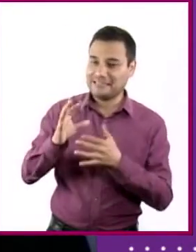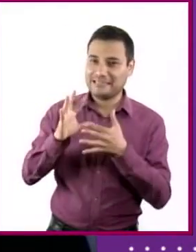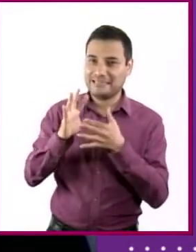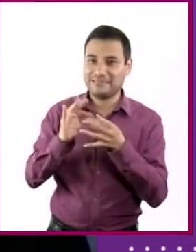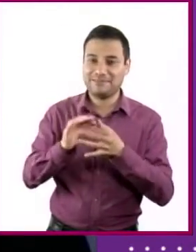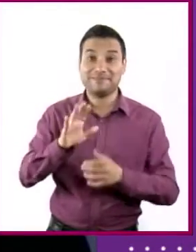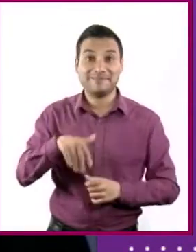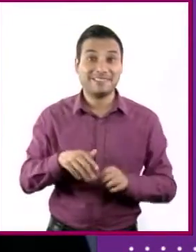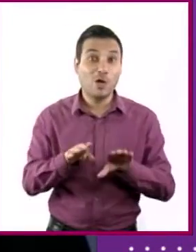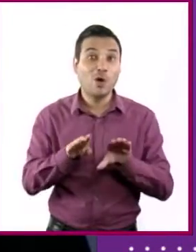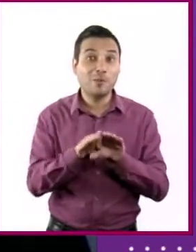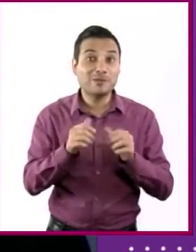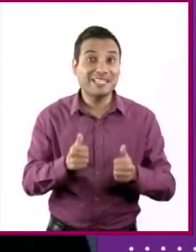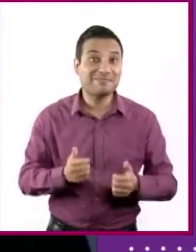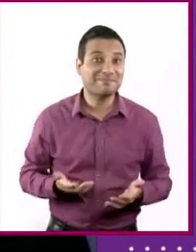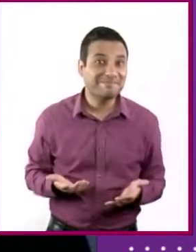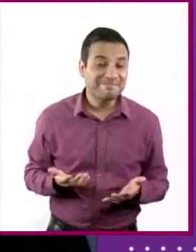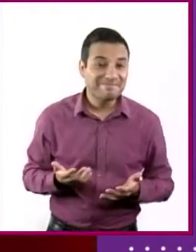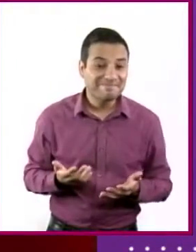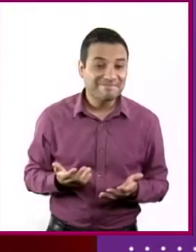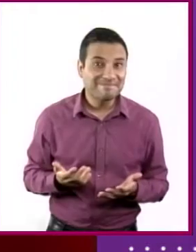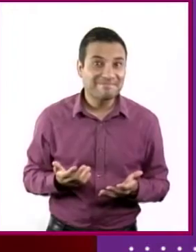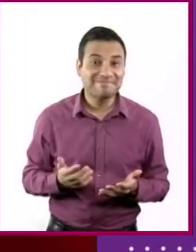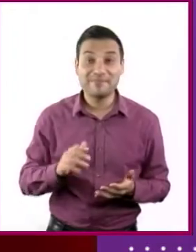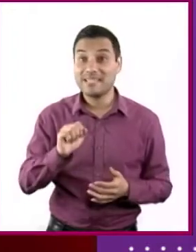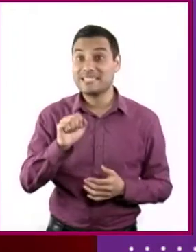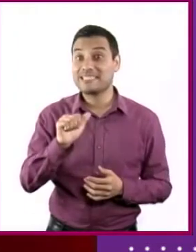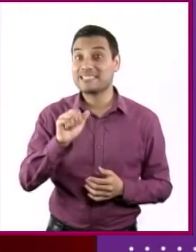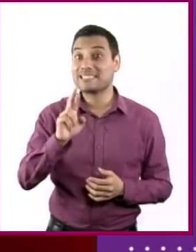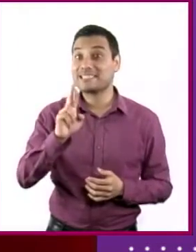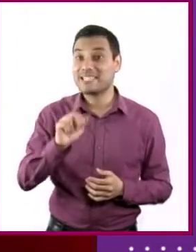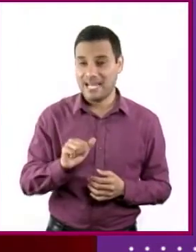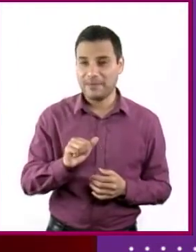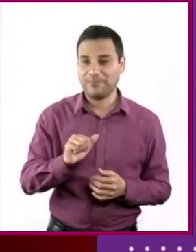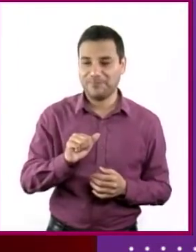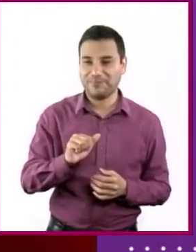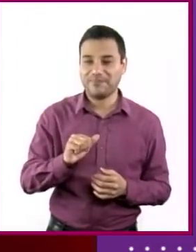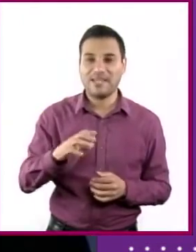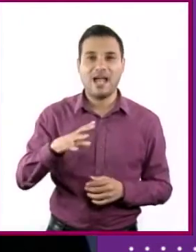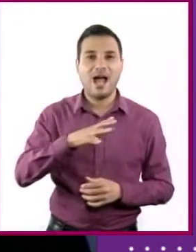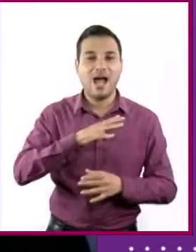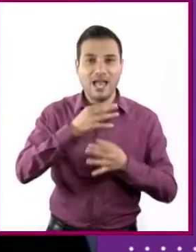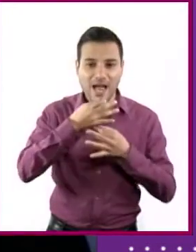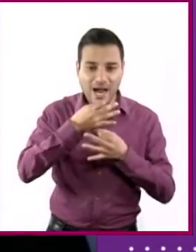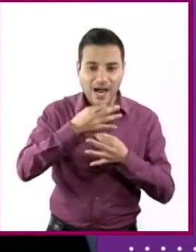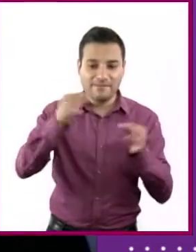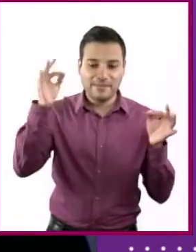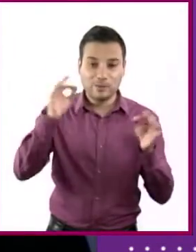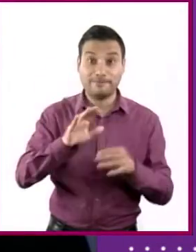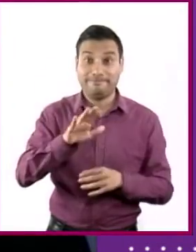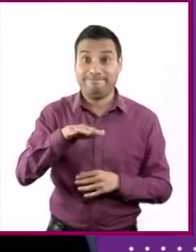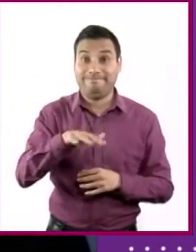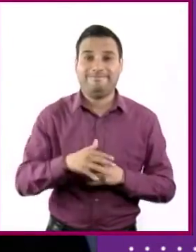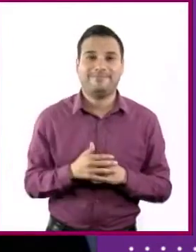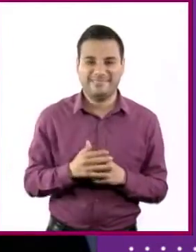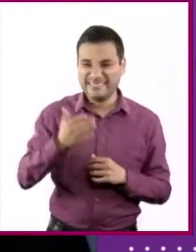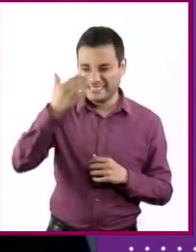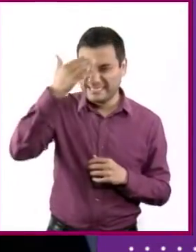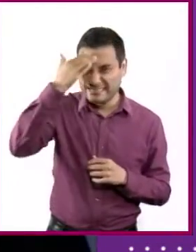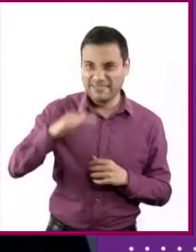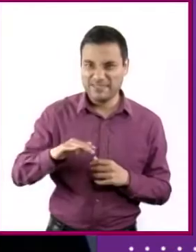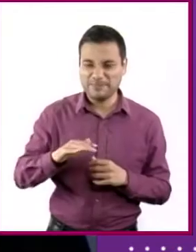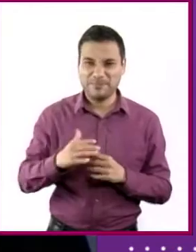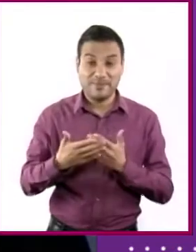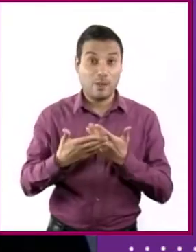How's it going, rebels? Sarah has an invitation for all of you. Yes, Hero. As you know, we